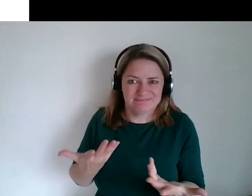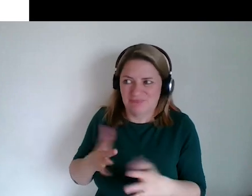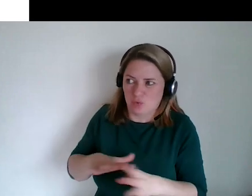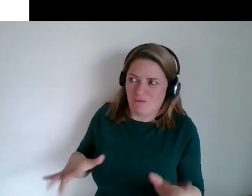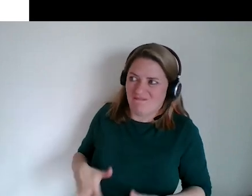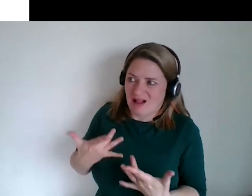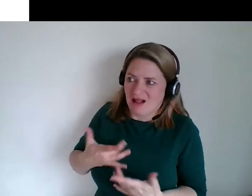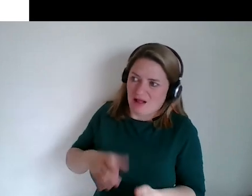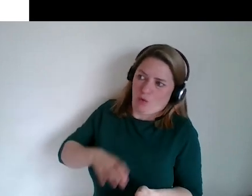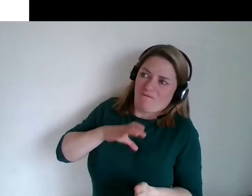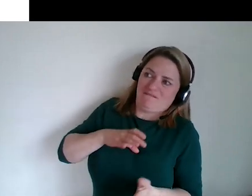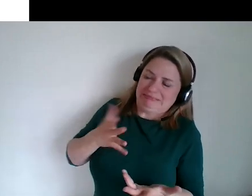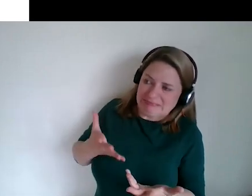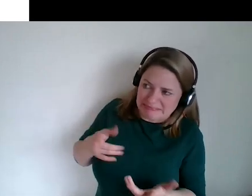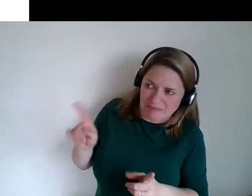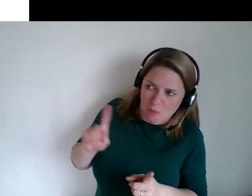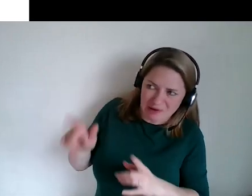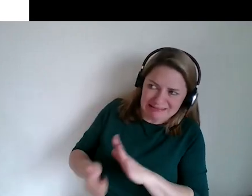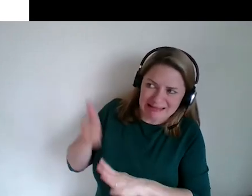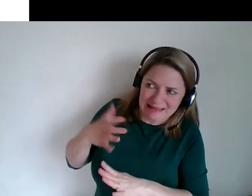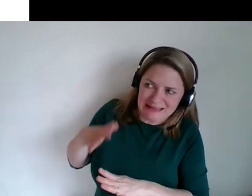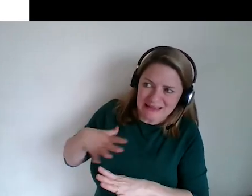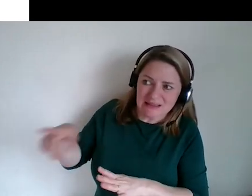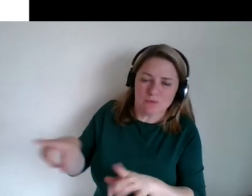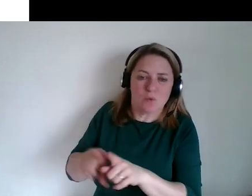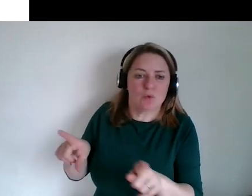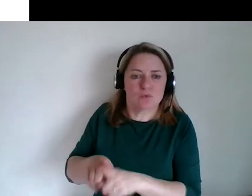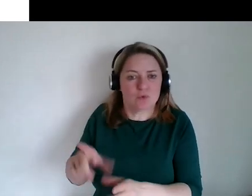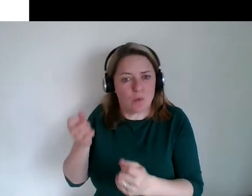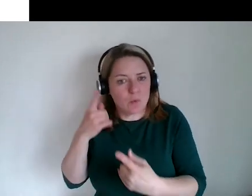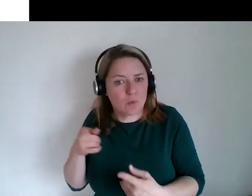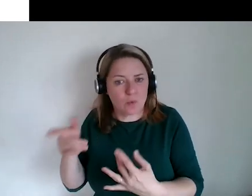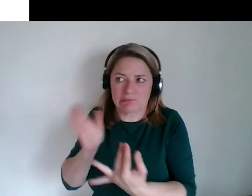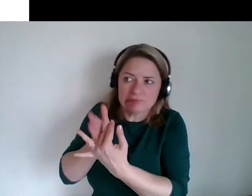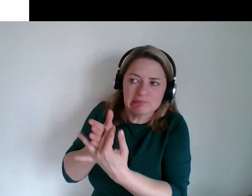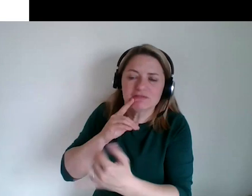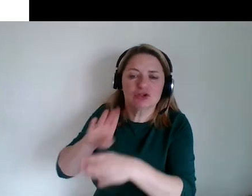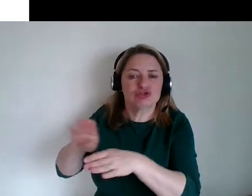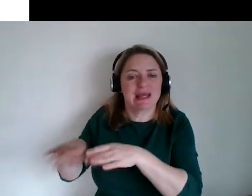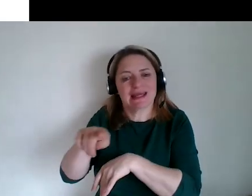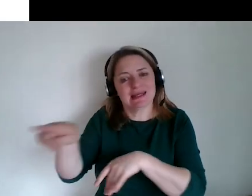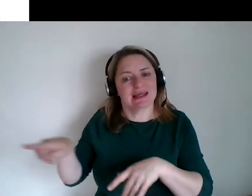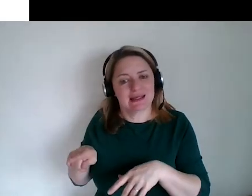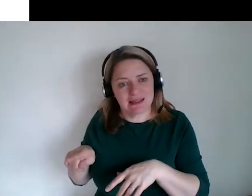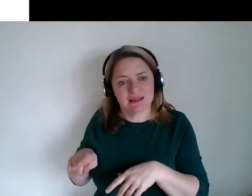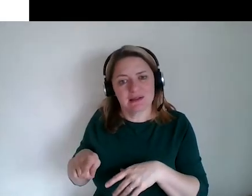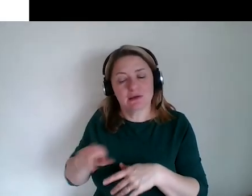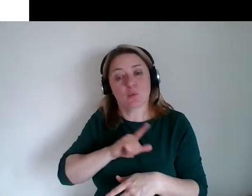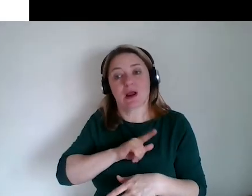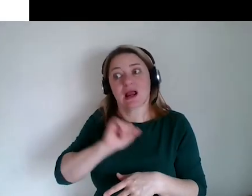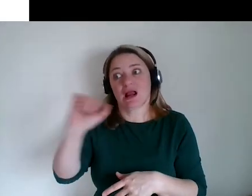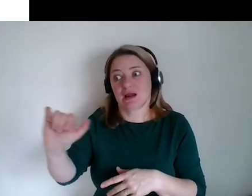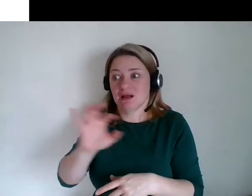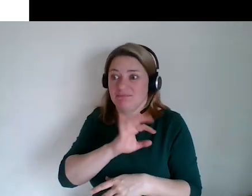within the relevant skills needed, and a poor accessibility of the training opportunities. Noting that the language of